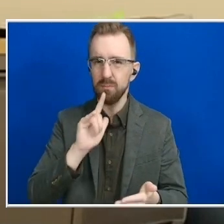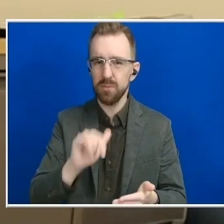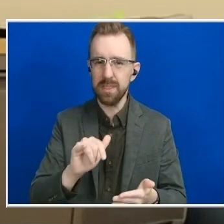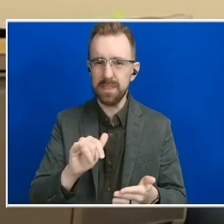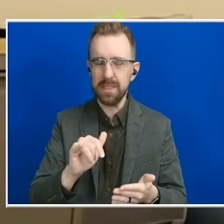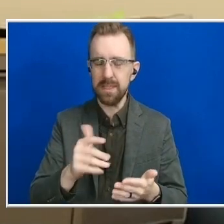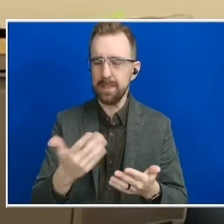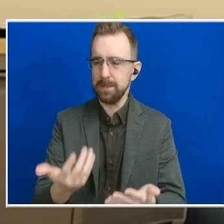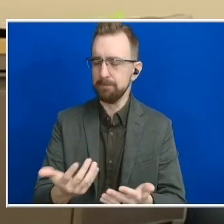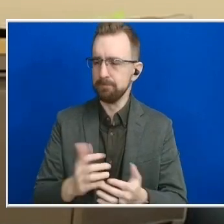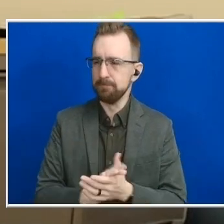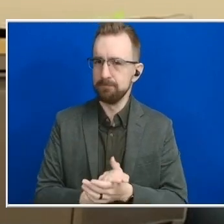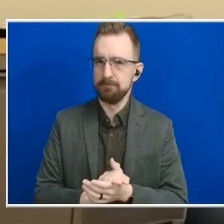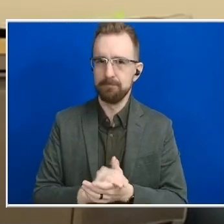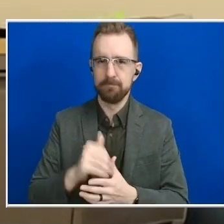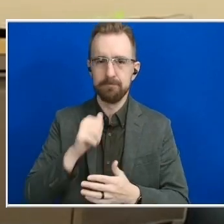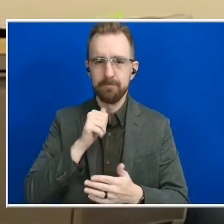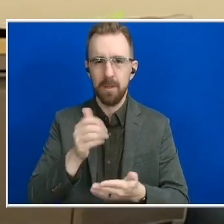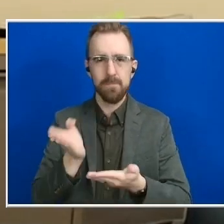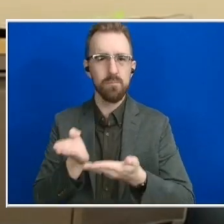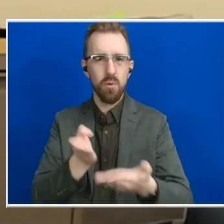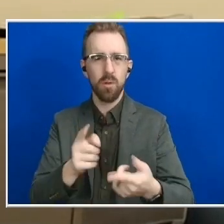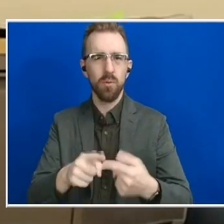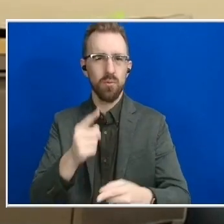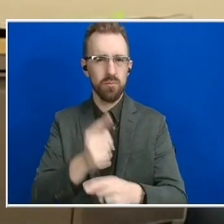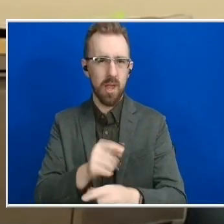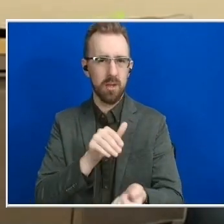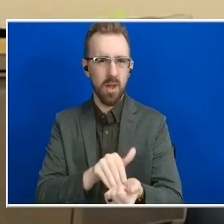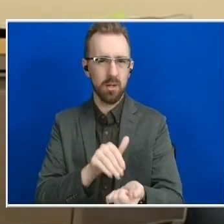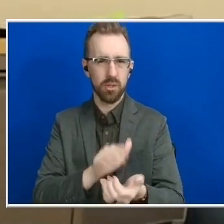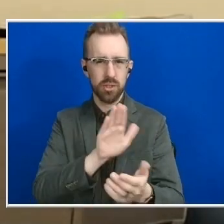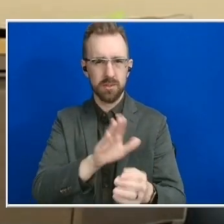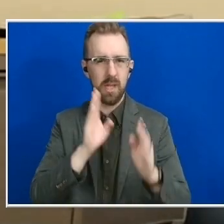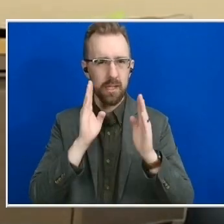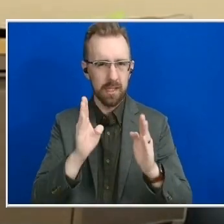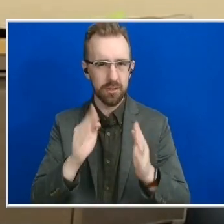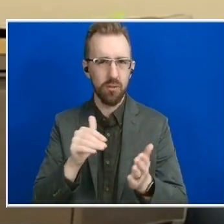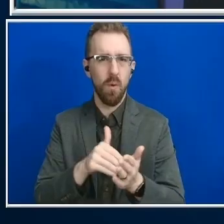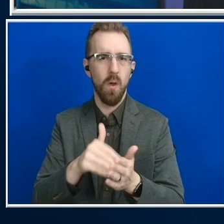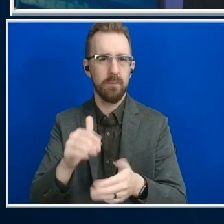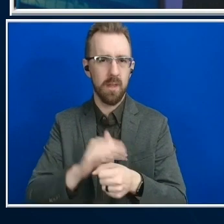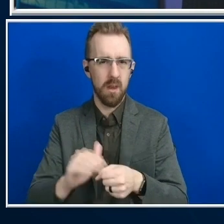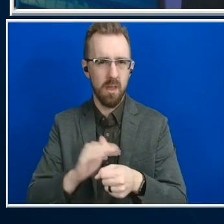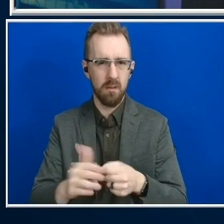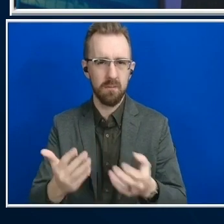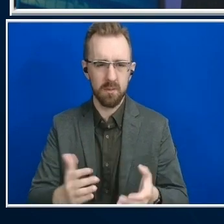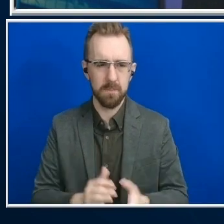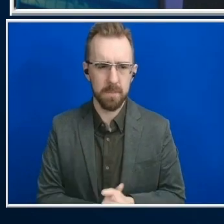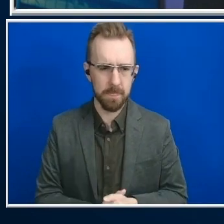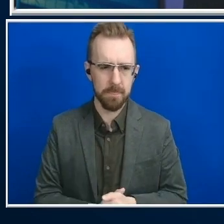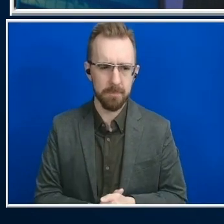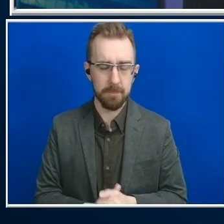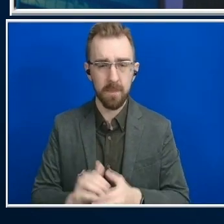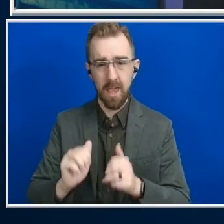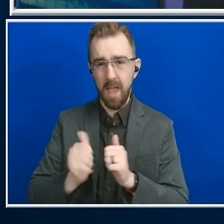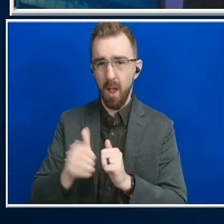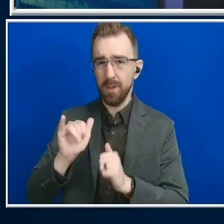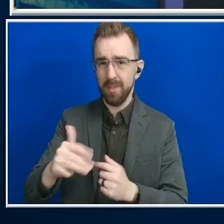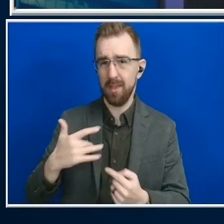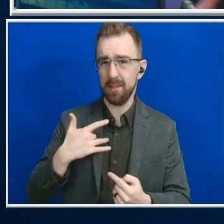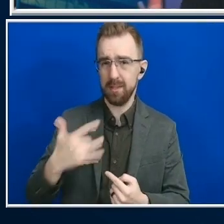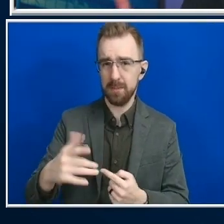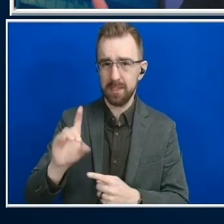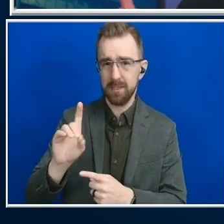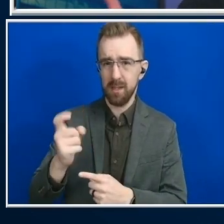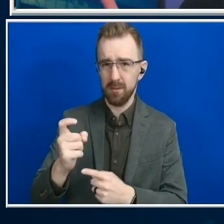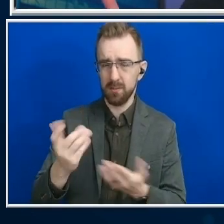to the right doctor's attention often enough. So how is it then typically diagnosed? Dr. Ebersol